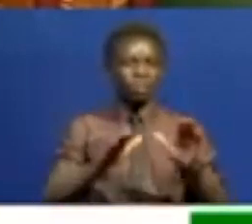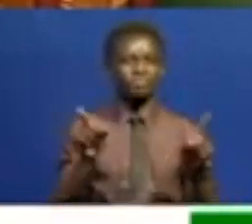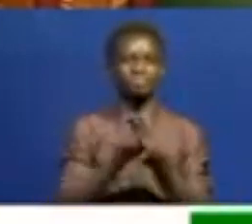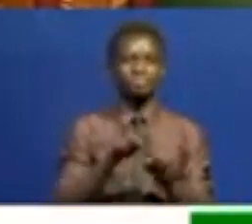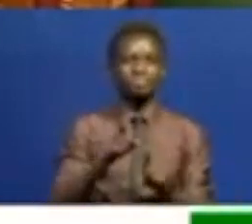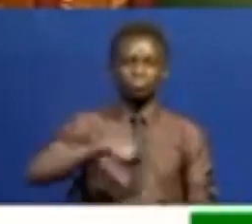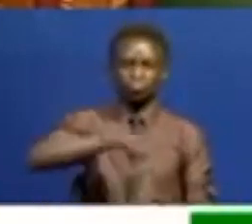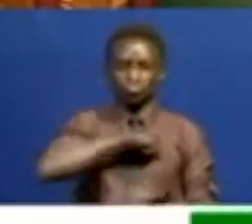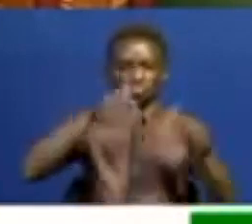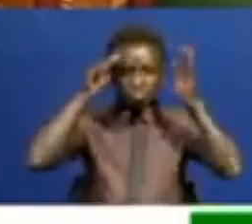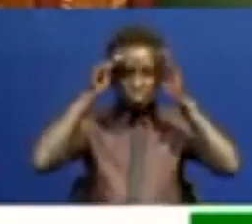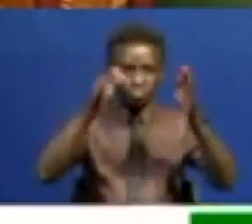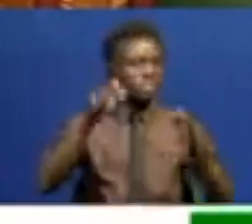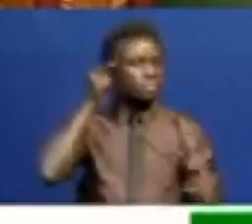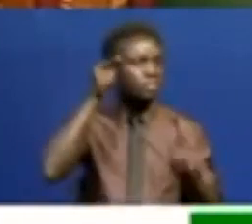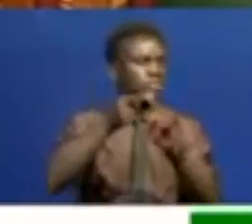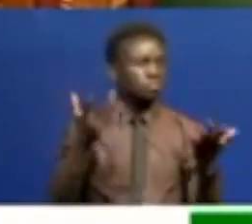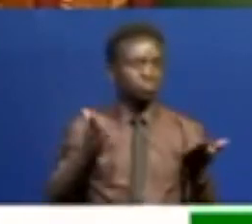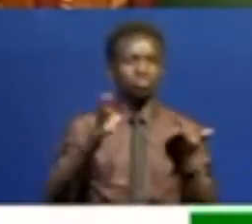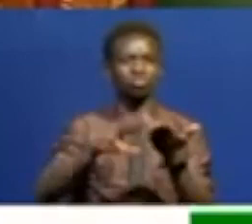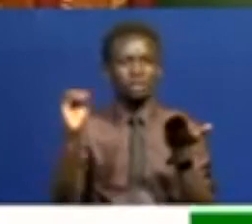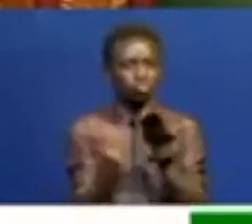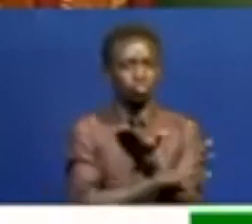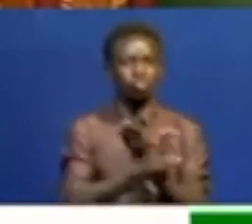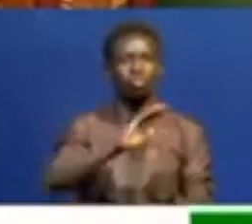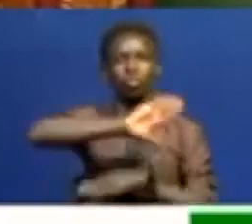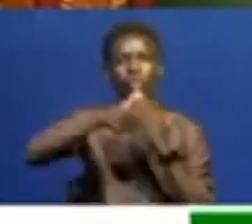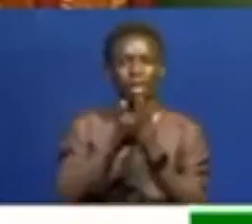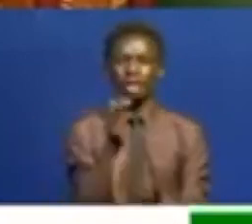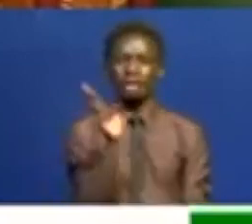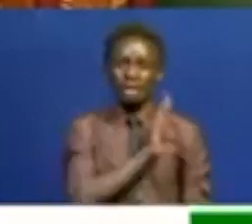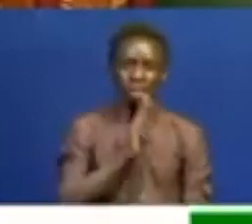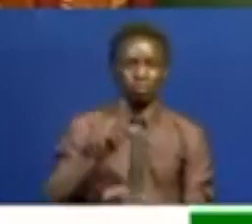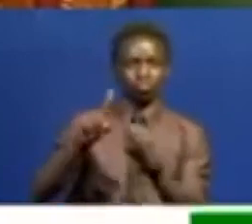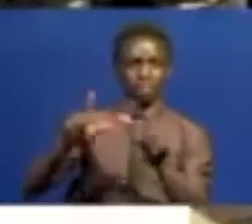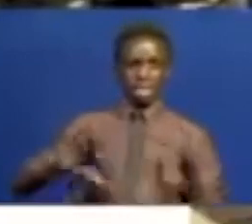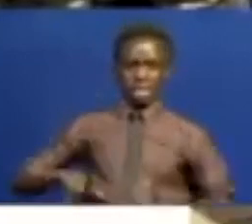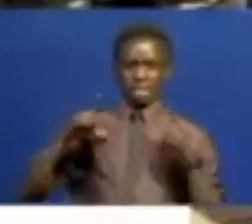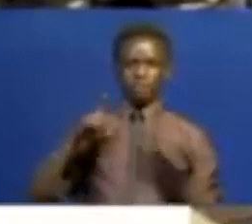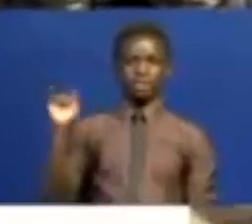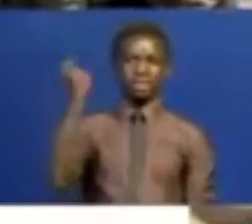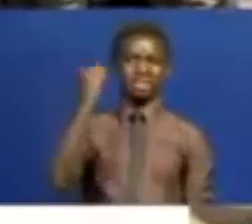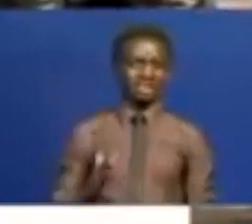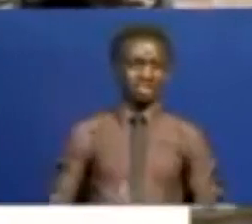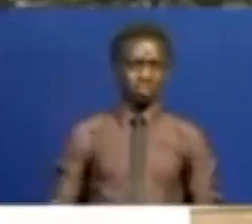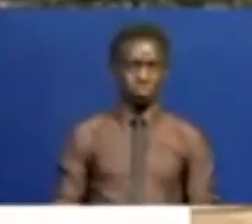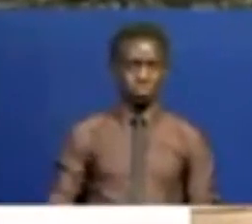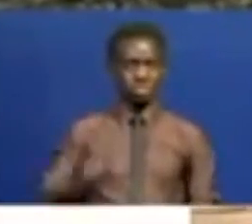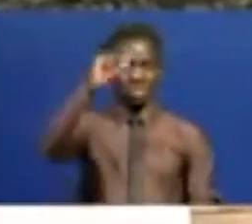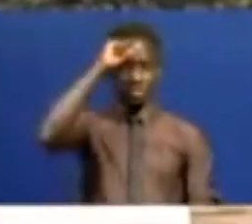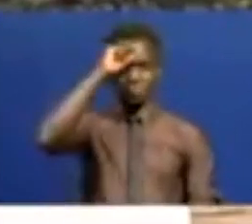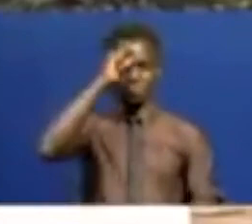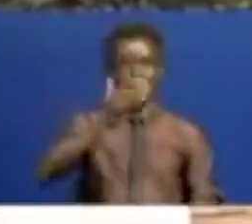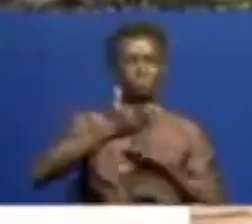totally committed to removing for good all threats to lives and livelihoods of Kenyans. The government has spent the